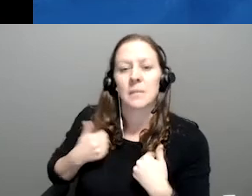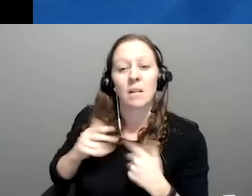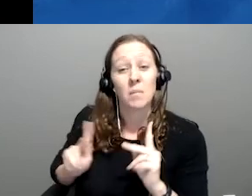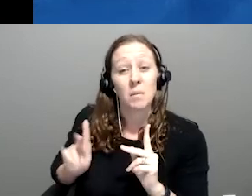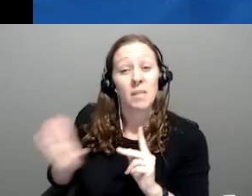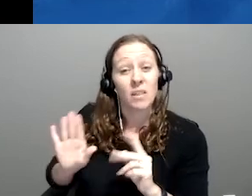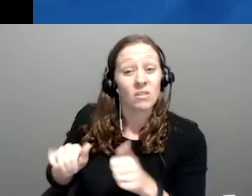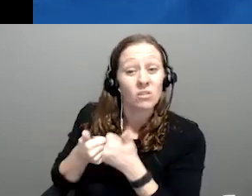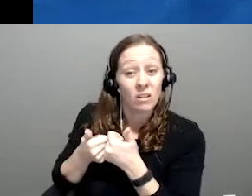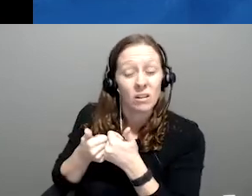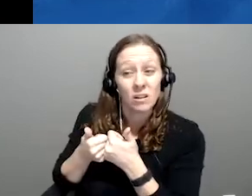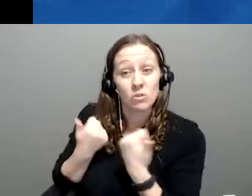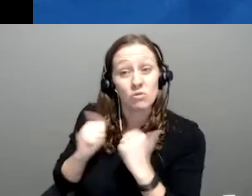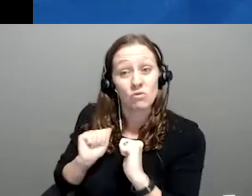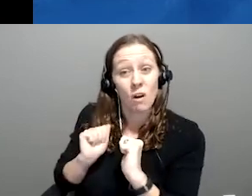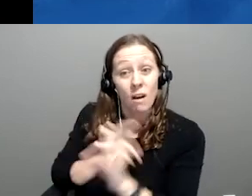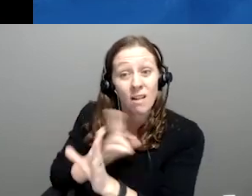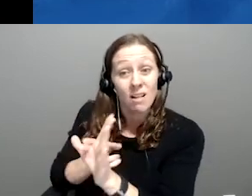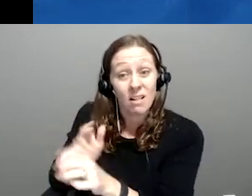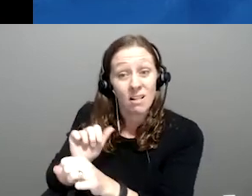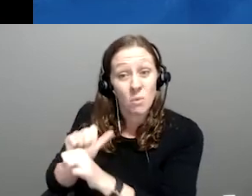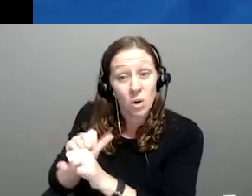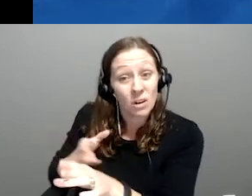face when they're trying to connect to the labor market. So thank you.